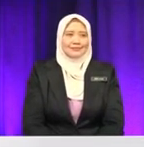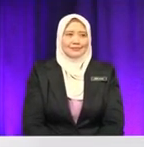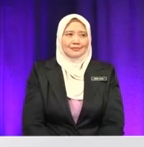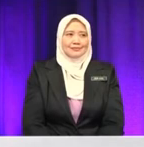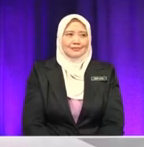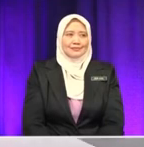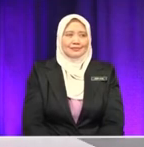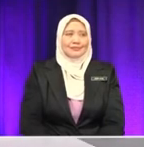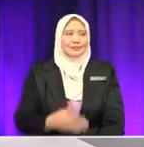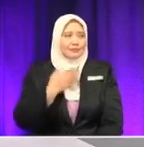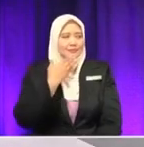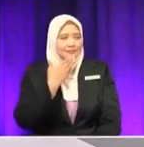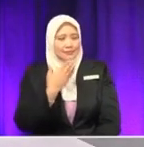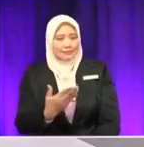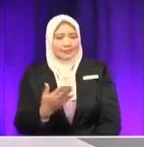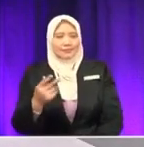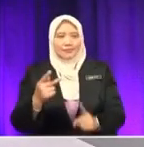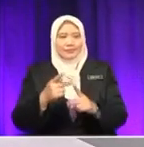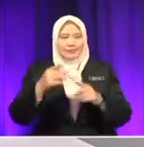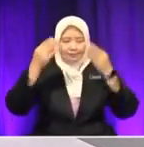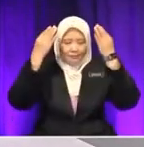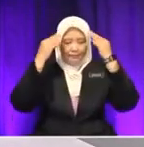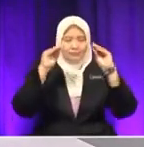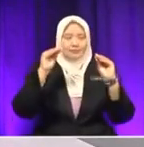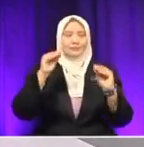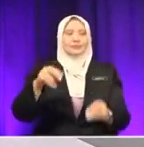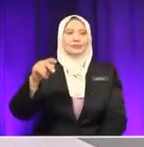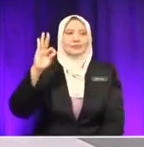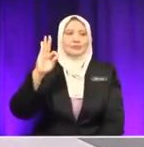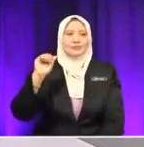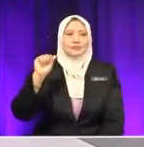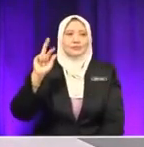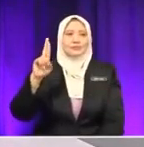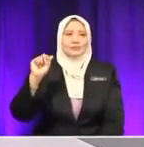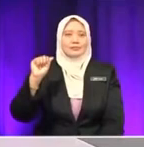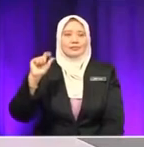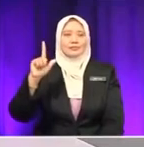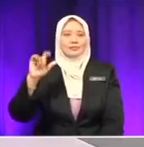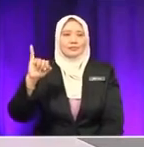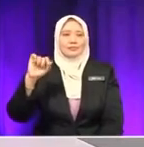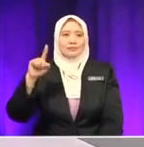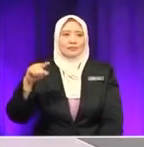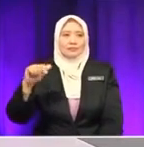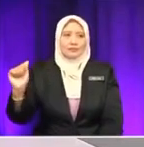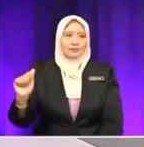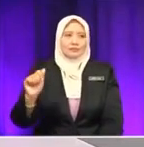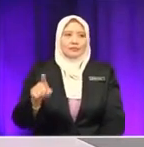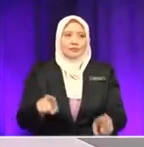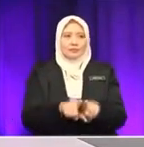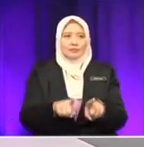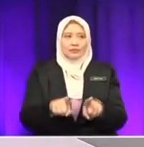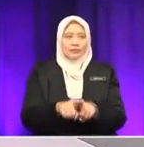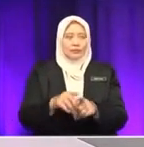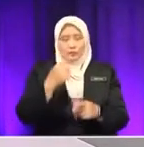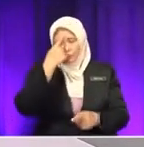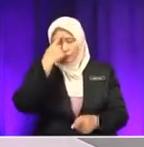All right. Thank you so much, Teacher Faraliza. I'm sure the pupils at home and people who join us virtually as well, they